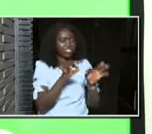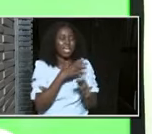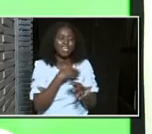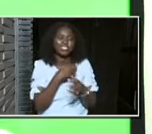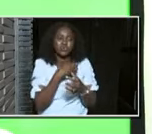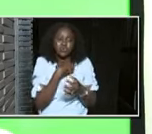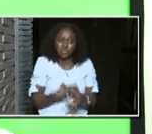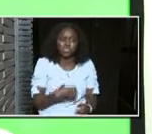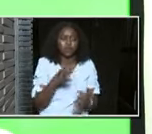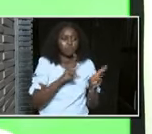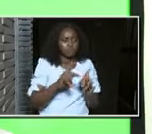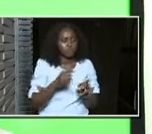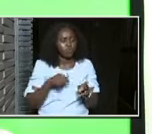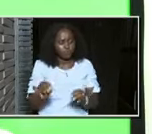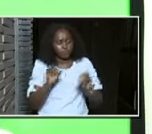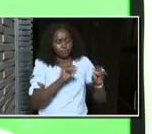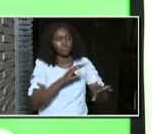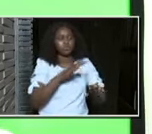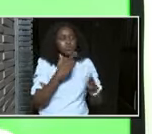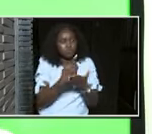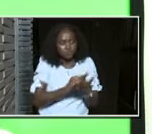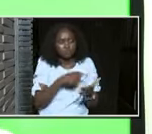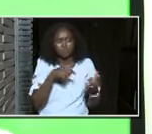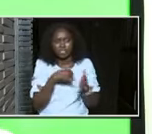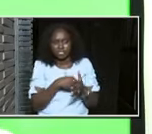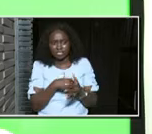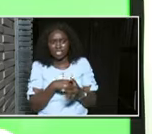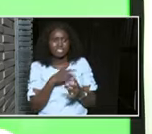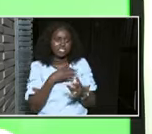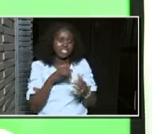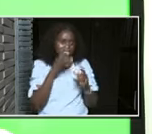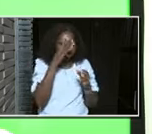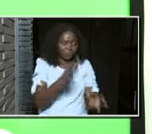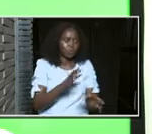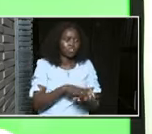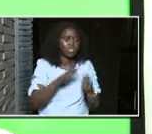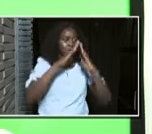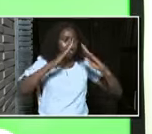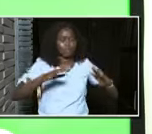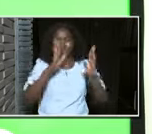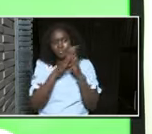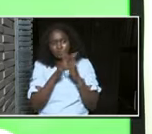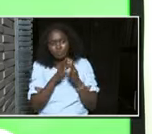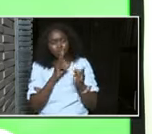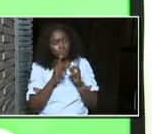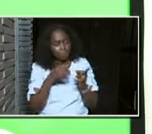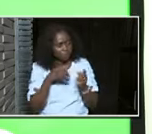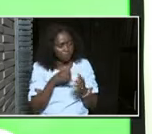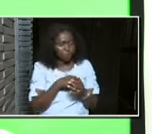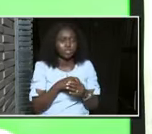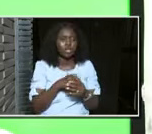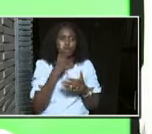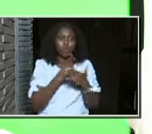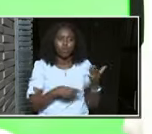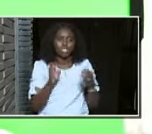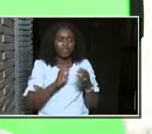on table. And it depends on what the House of Assembly has to bring about, because it's going to be a law-governing country. And so whatever they come